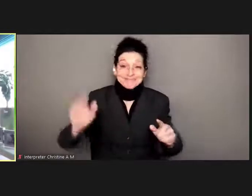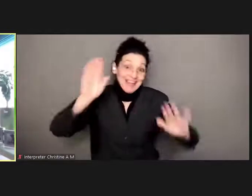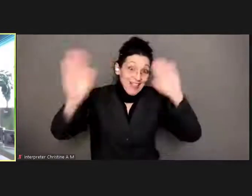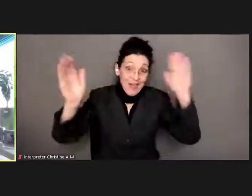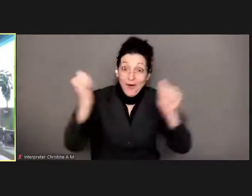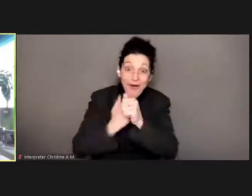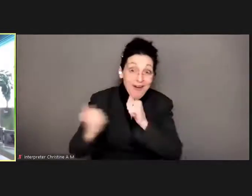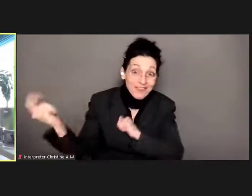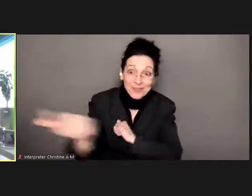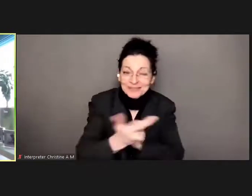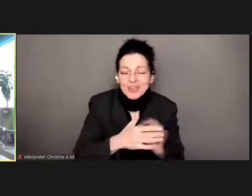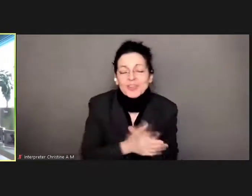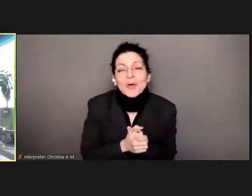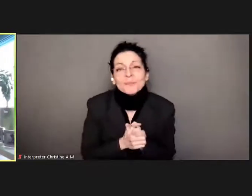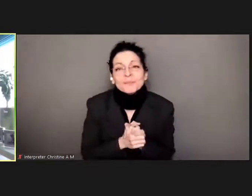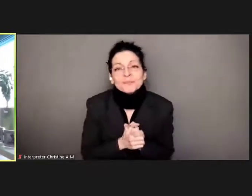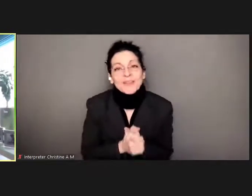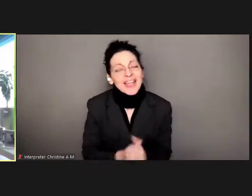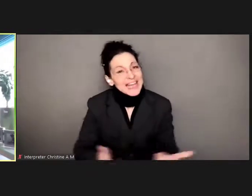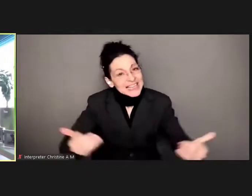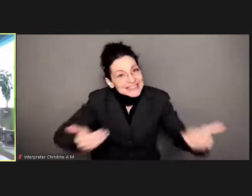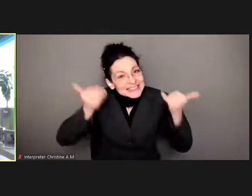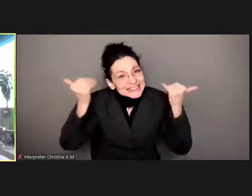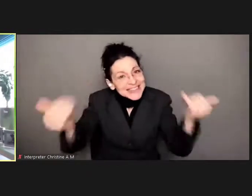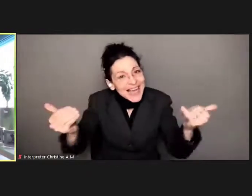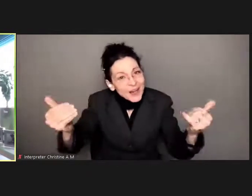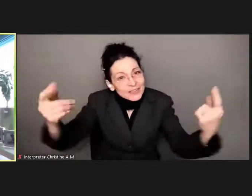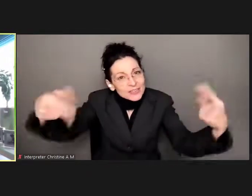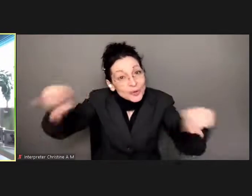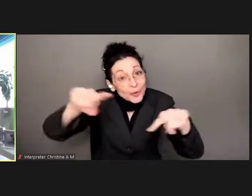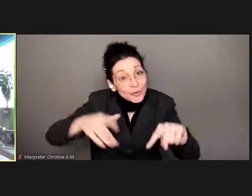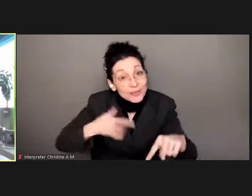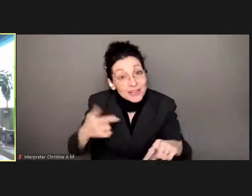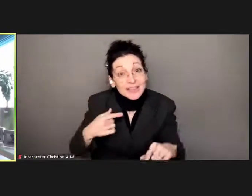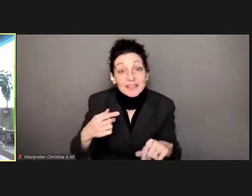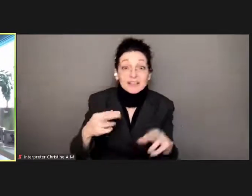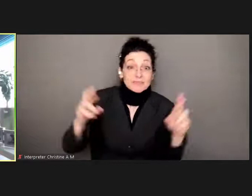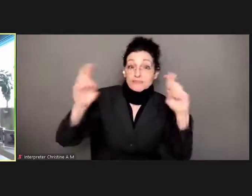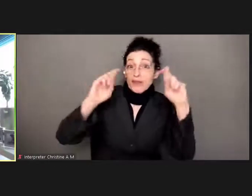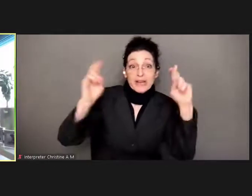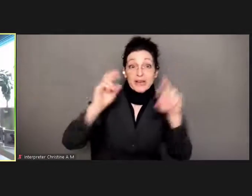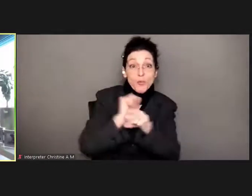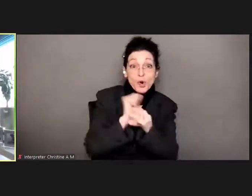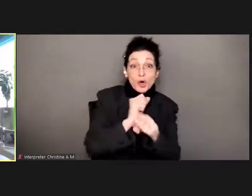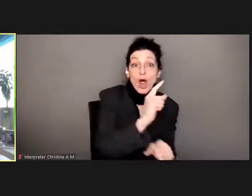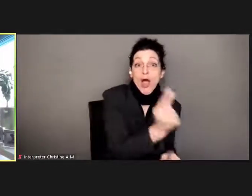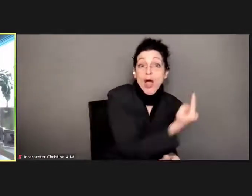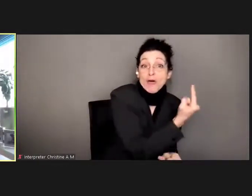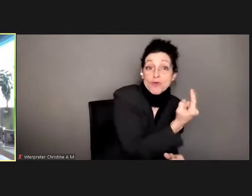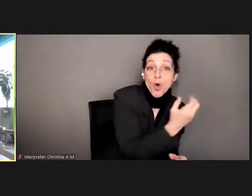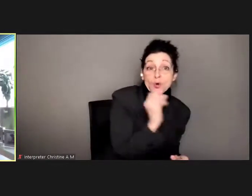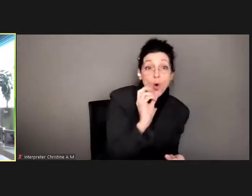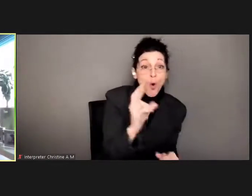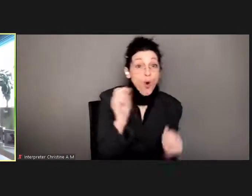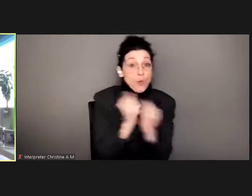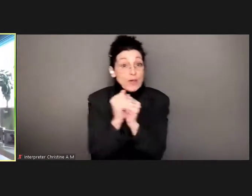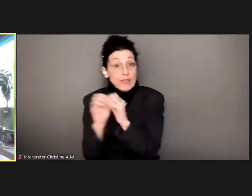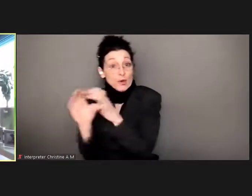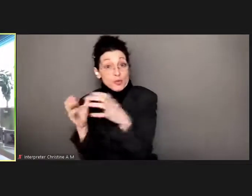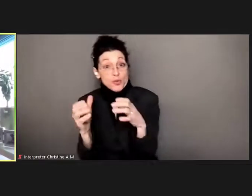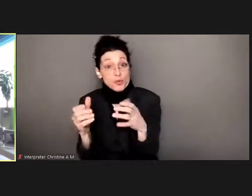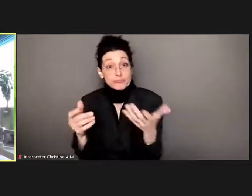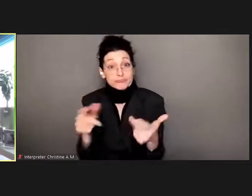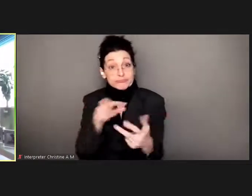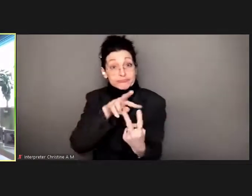so everybody feeling ready to either stay by themselves or go into small groups? All right, hi from